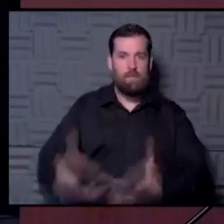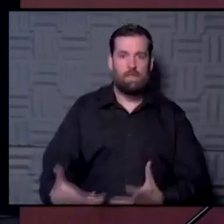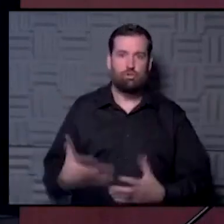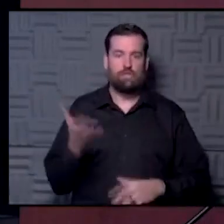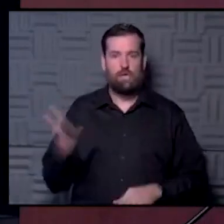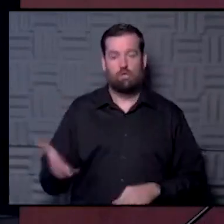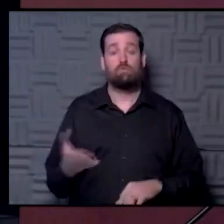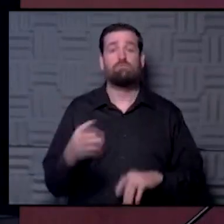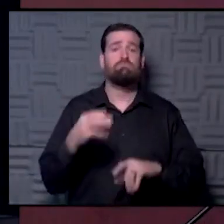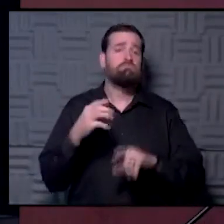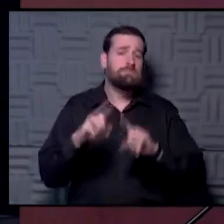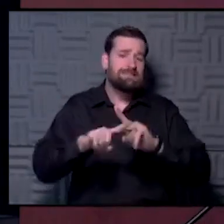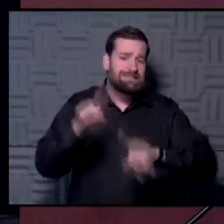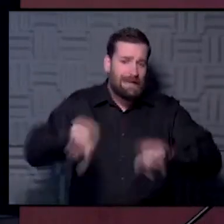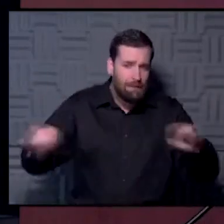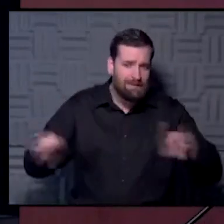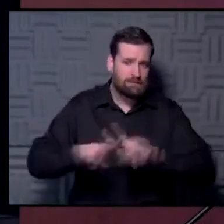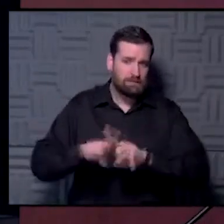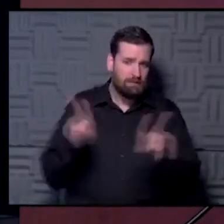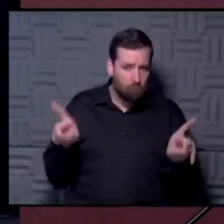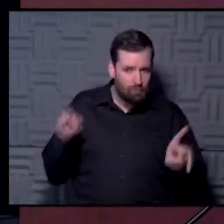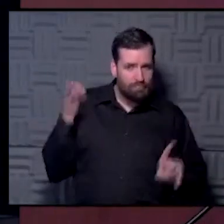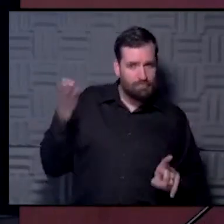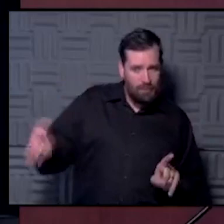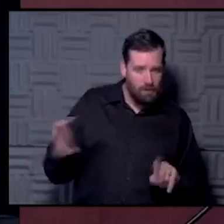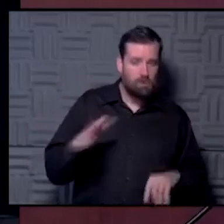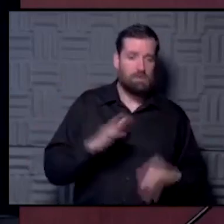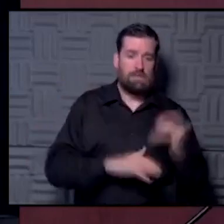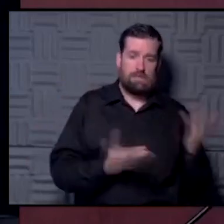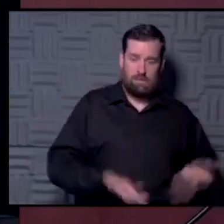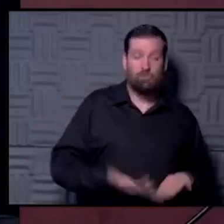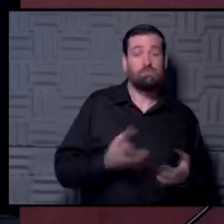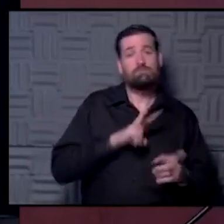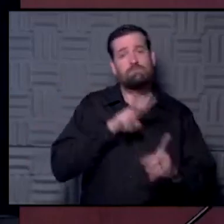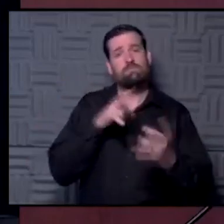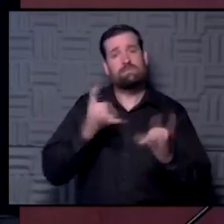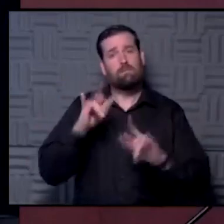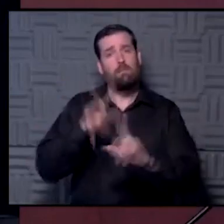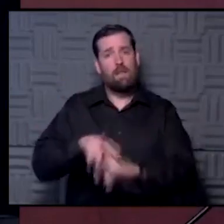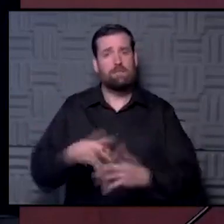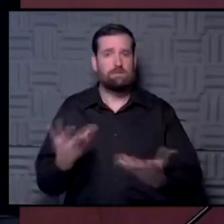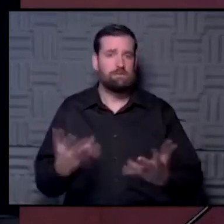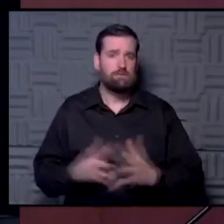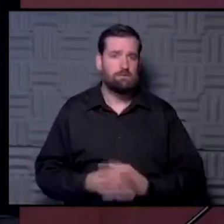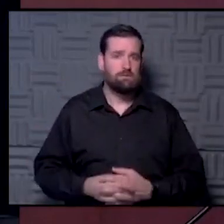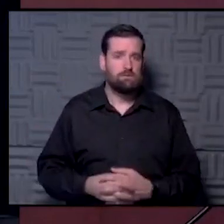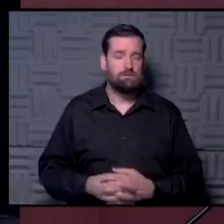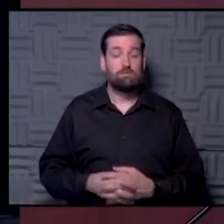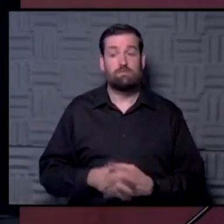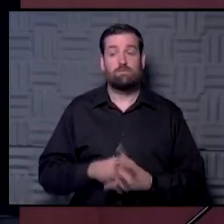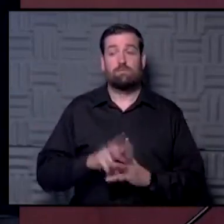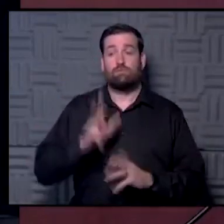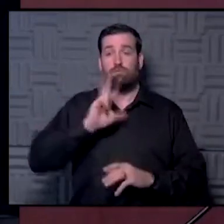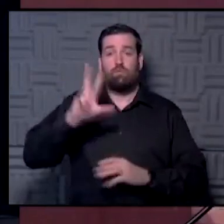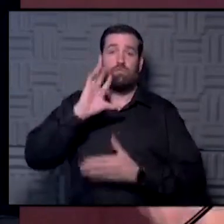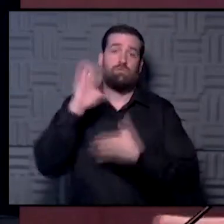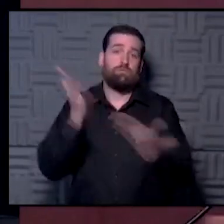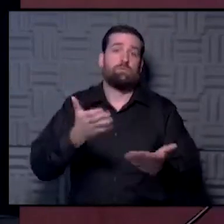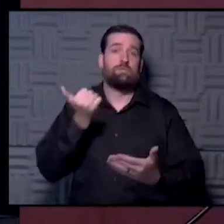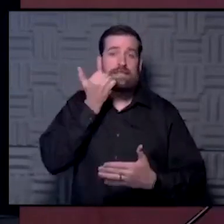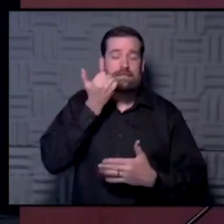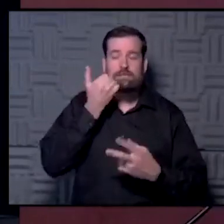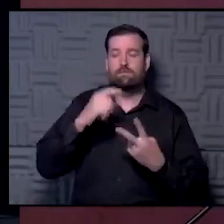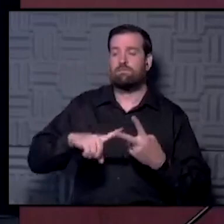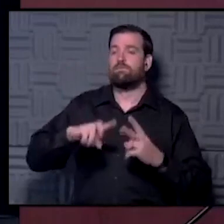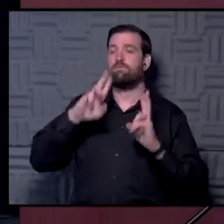while the dynamics may be a little bit different than here, I think that applies. And so, even when you're taking your 3-year-old to the dentist, or putting a